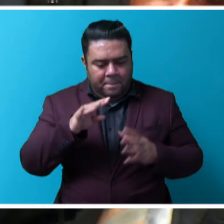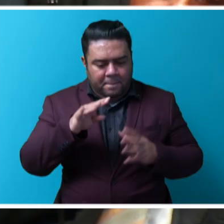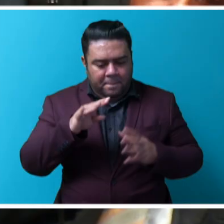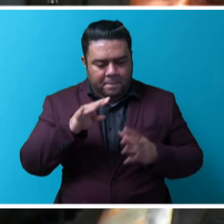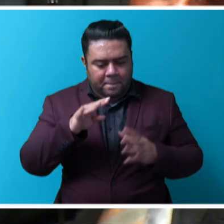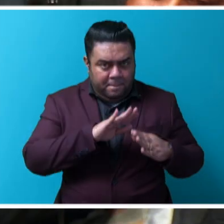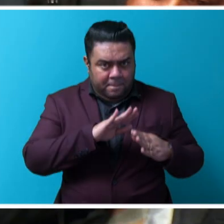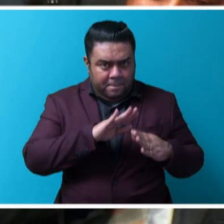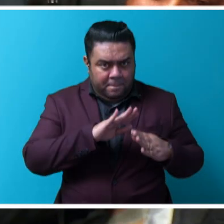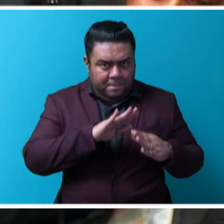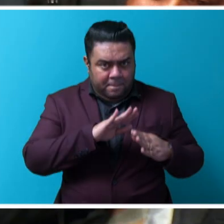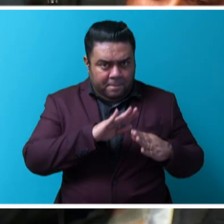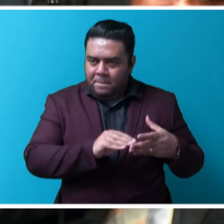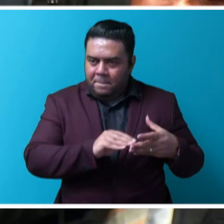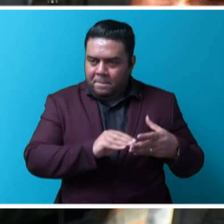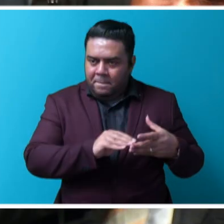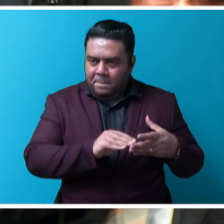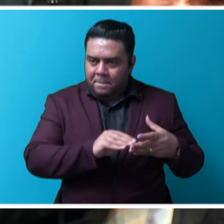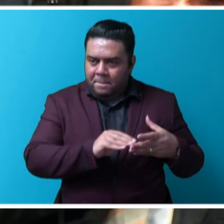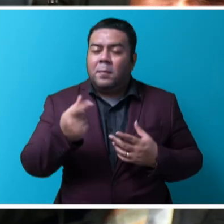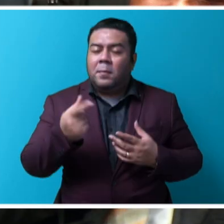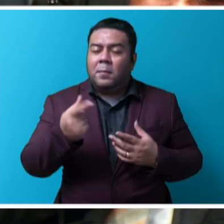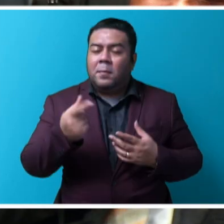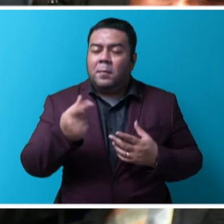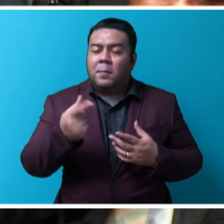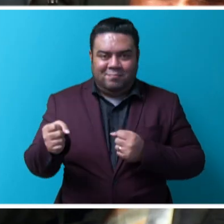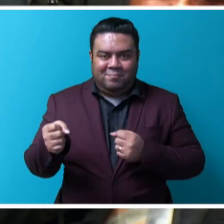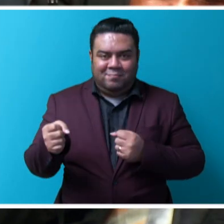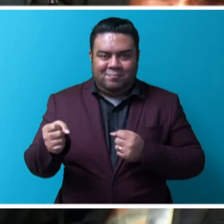lose land and homes to rising seas, coastal and